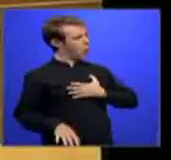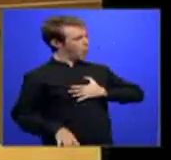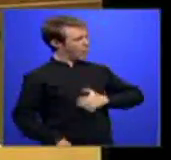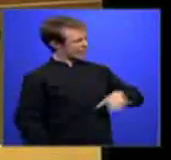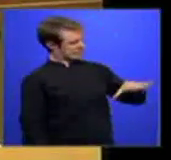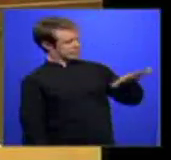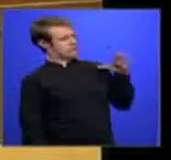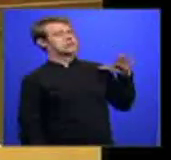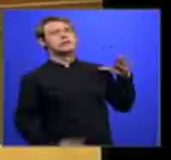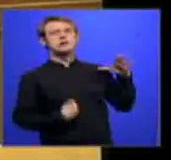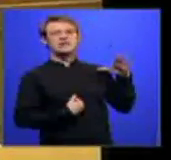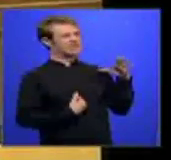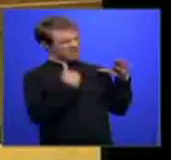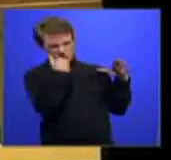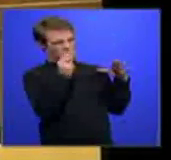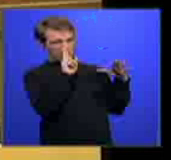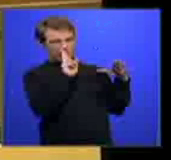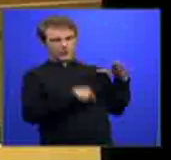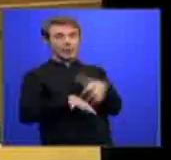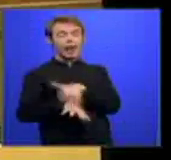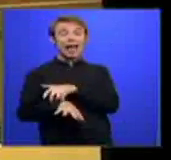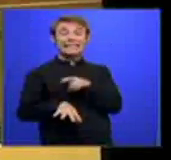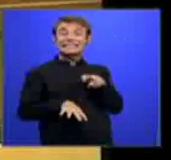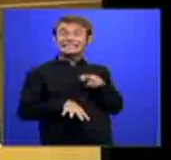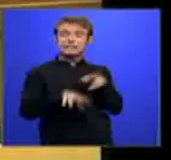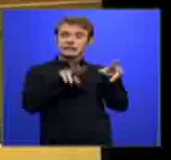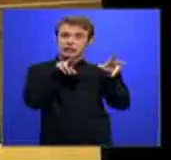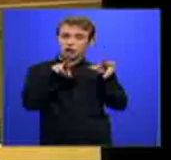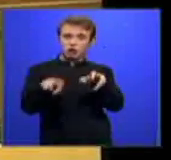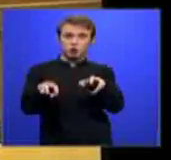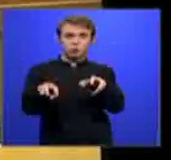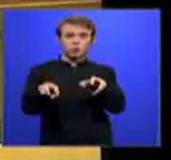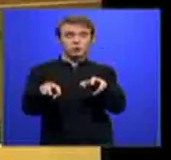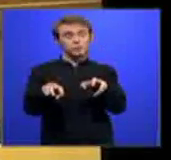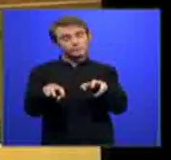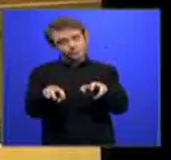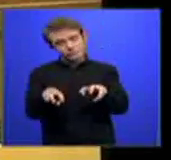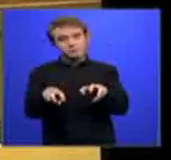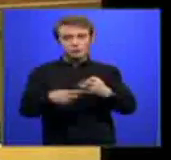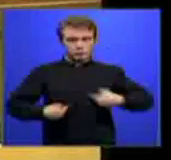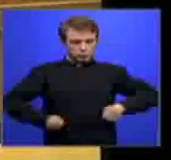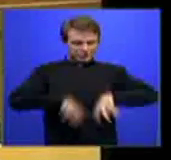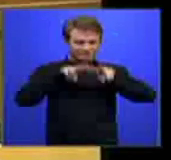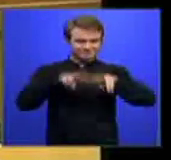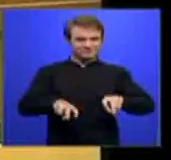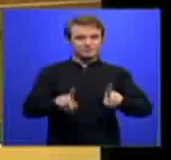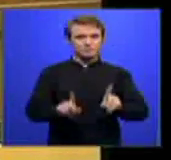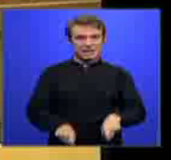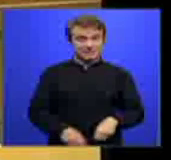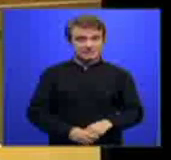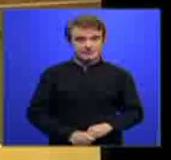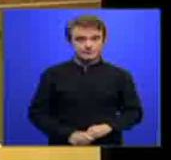patterns. As part of the presidency stakeholder engagement